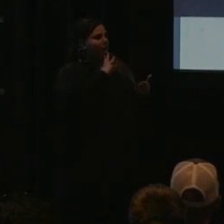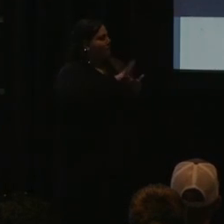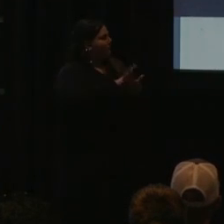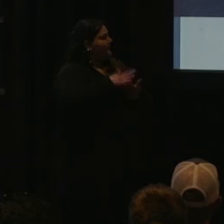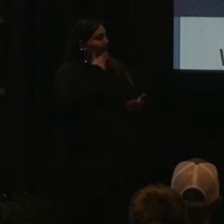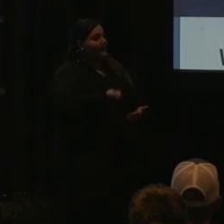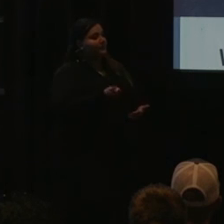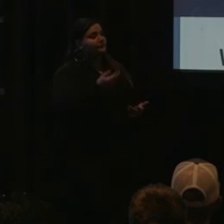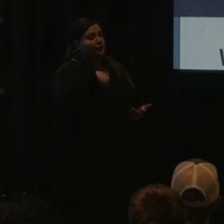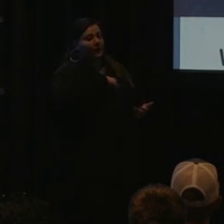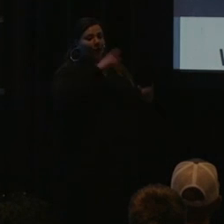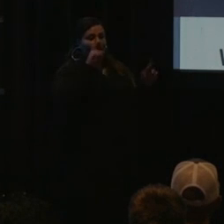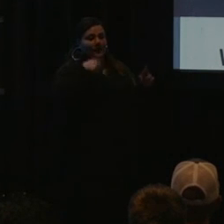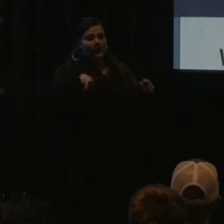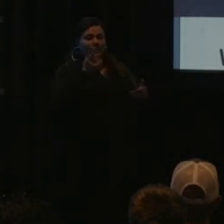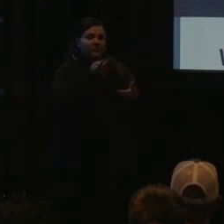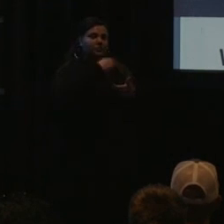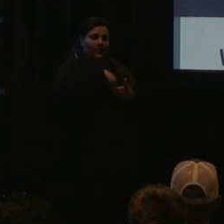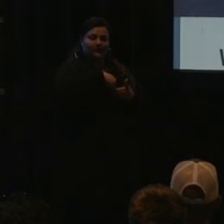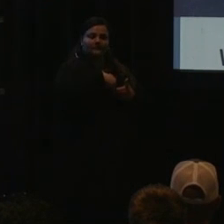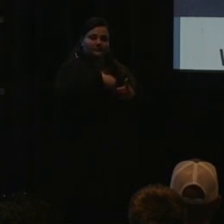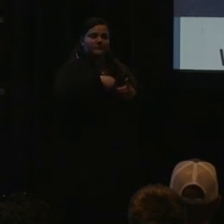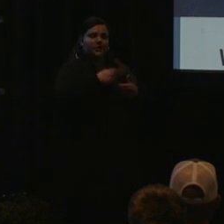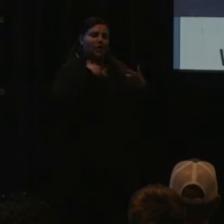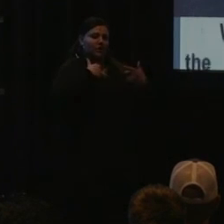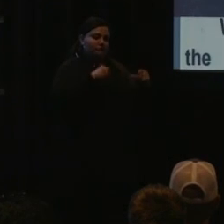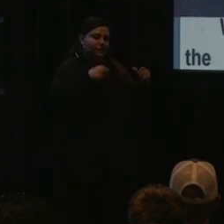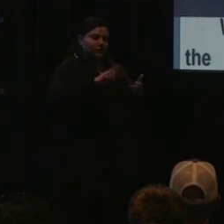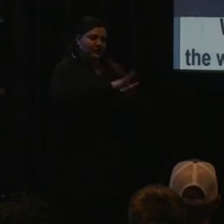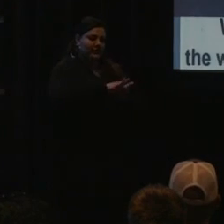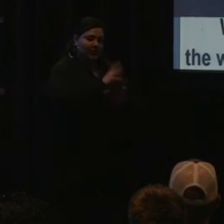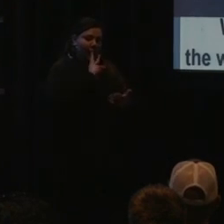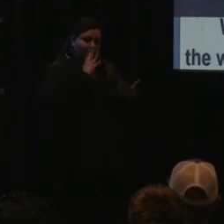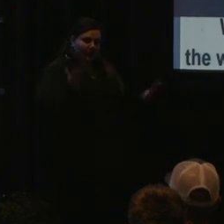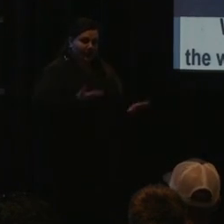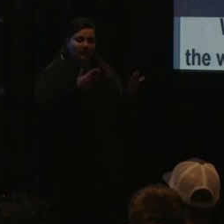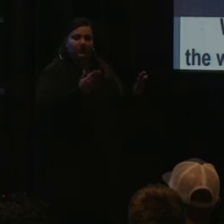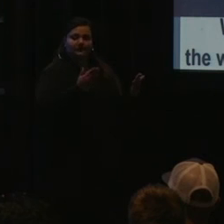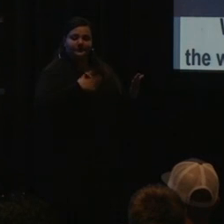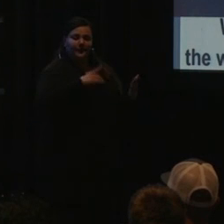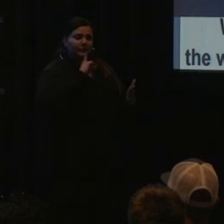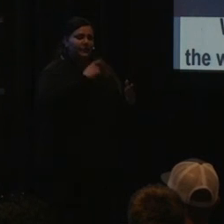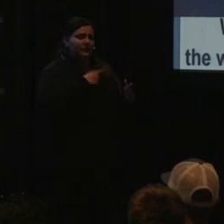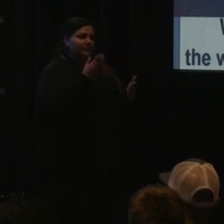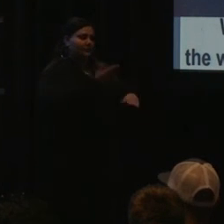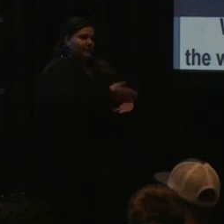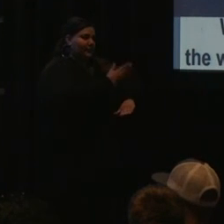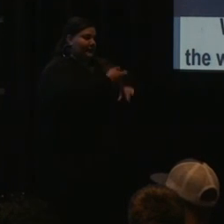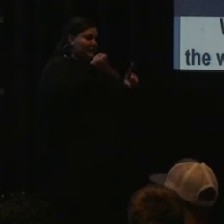We hope that you will join us in our efforts to improve the watershed and improve our impacts to the San Antonio